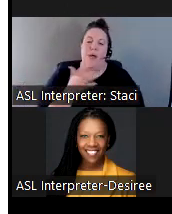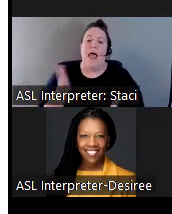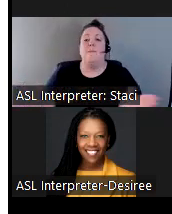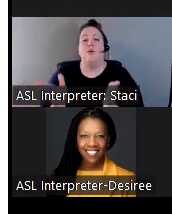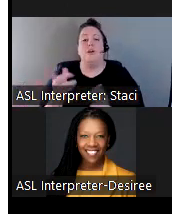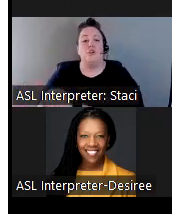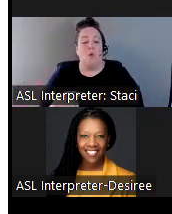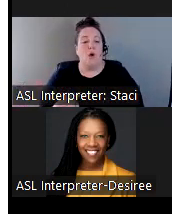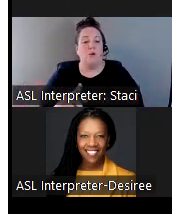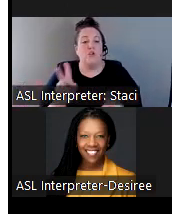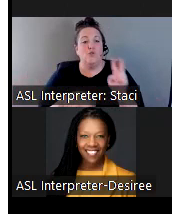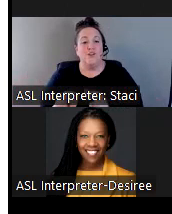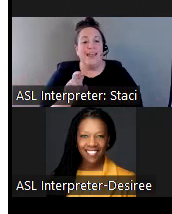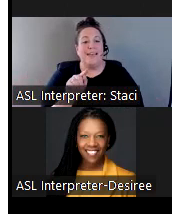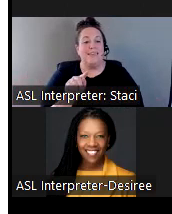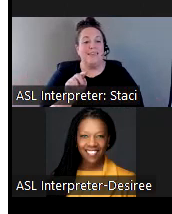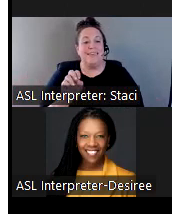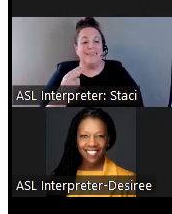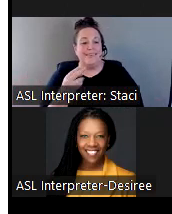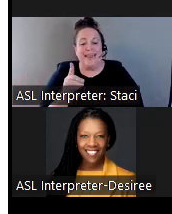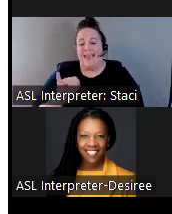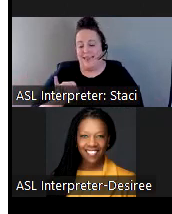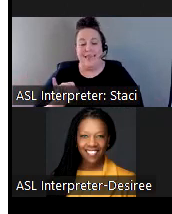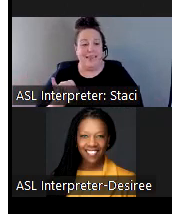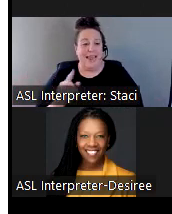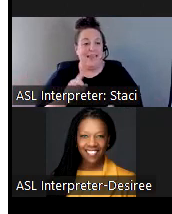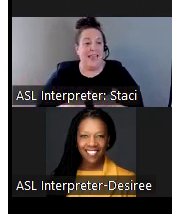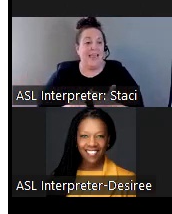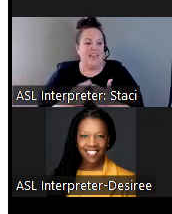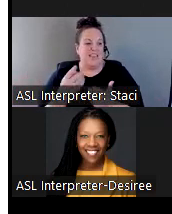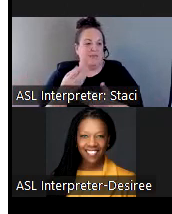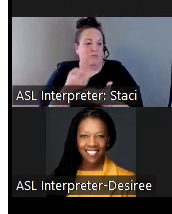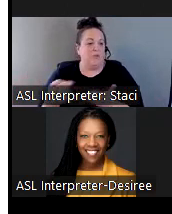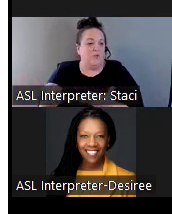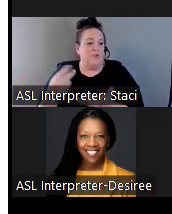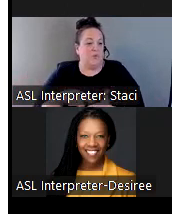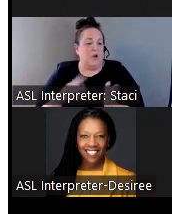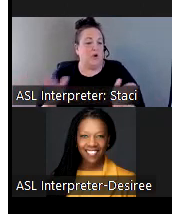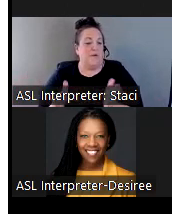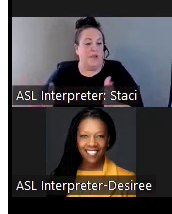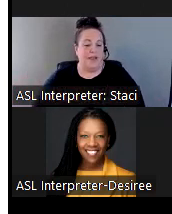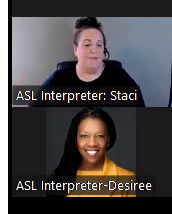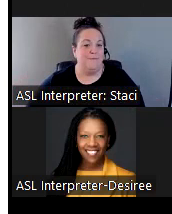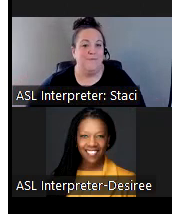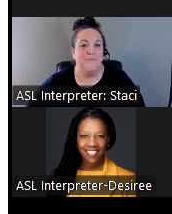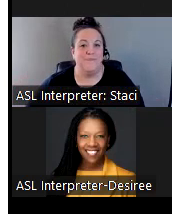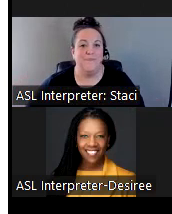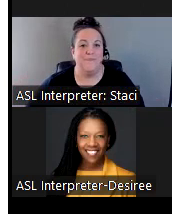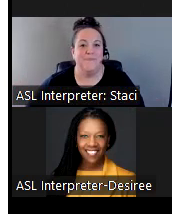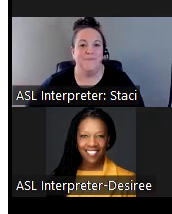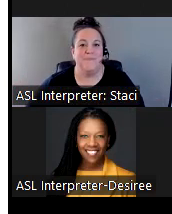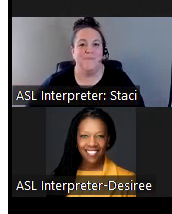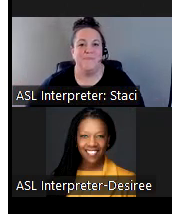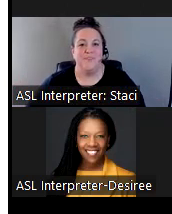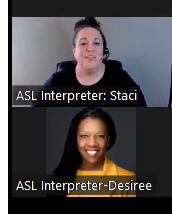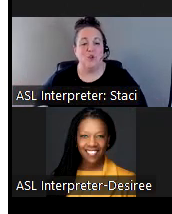the TEDdy information and training materials we're going to provide, but also the NCHM, which is the Newborn Hearing Screening